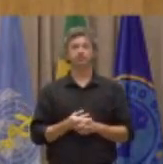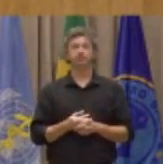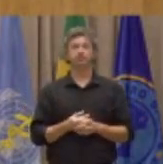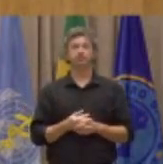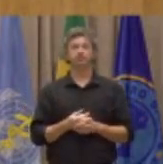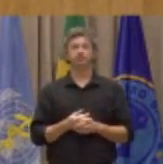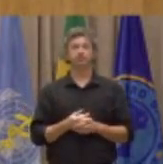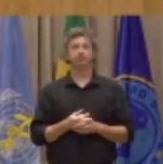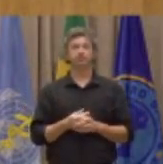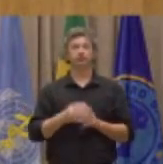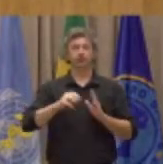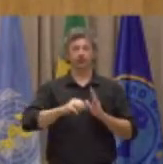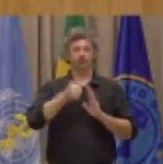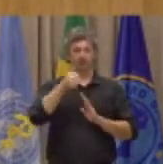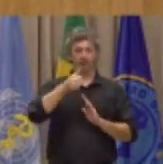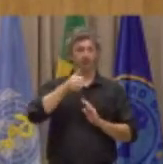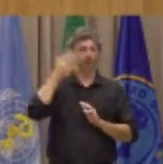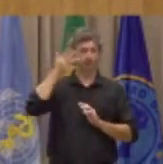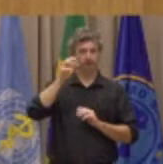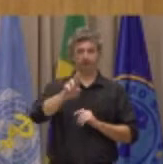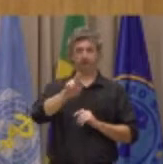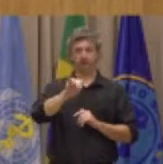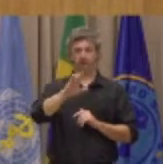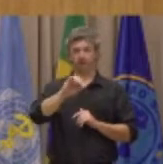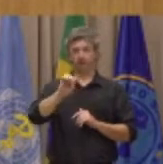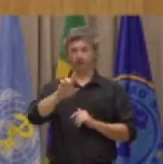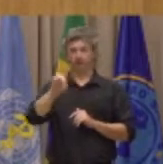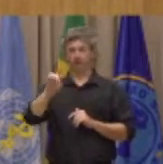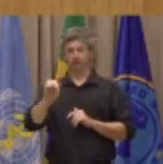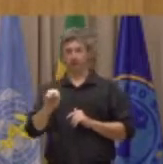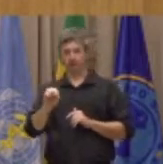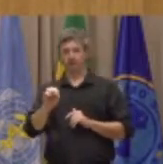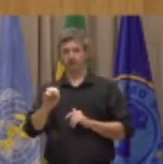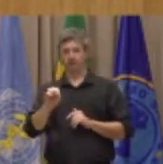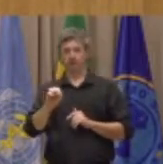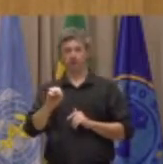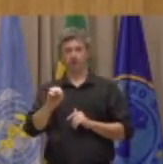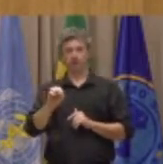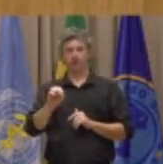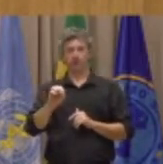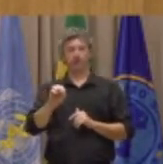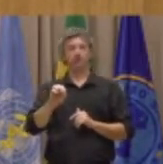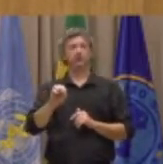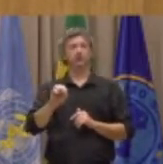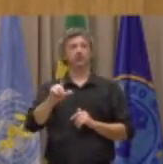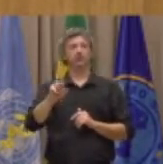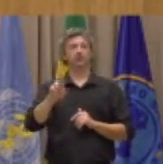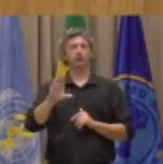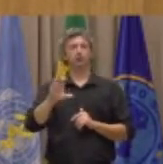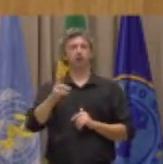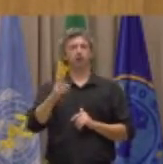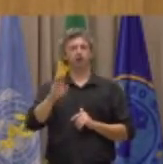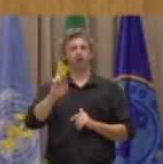in the program. First, Ricardo Kuschenbecker.